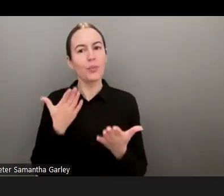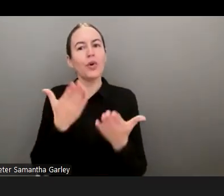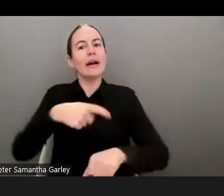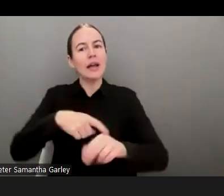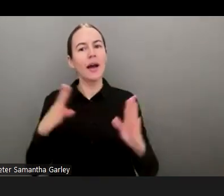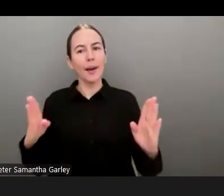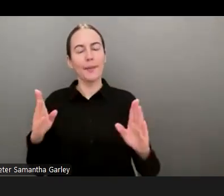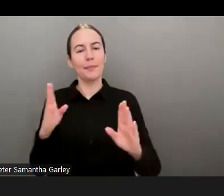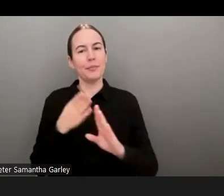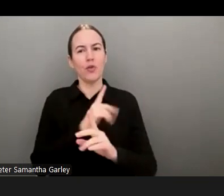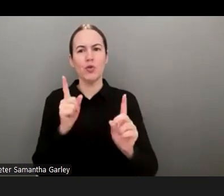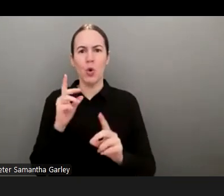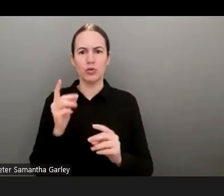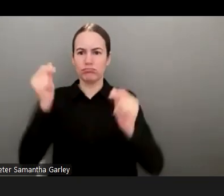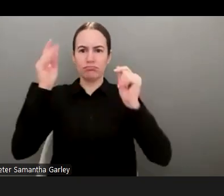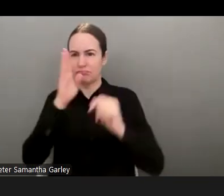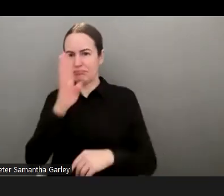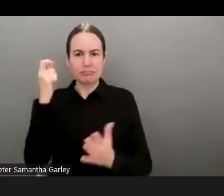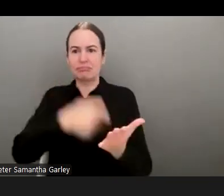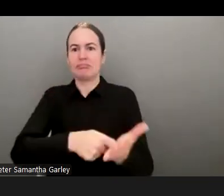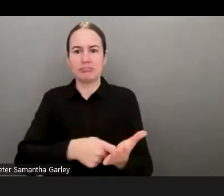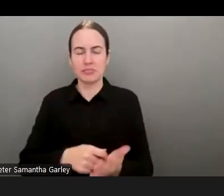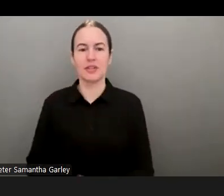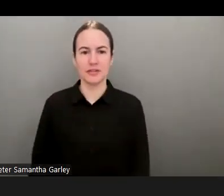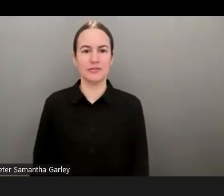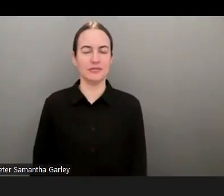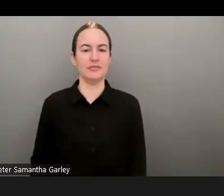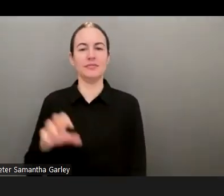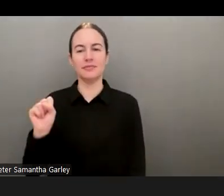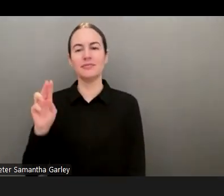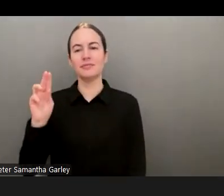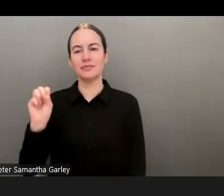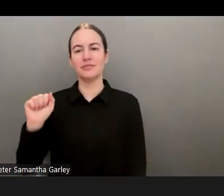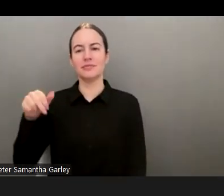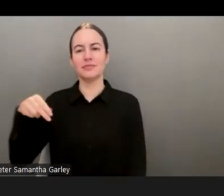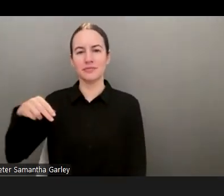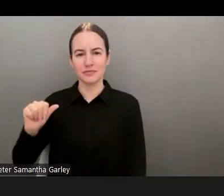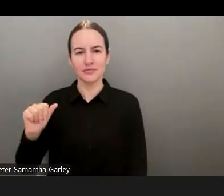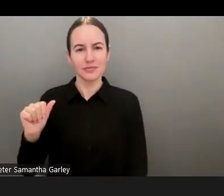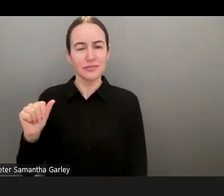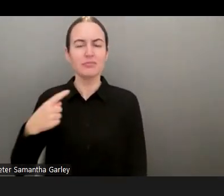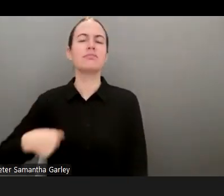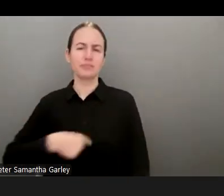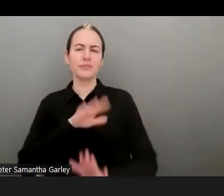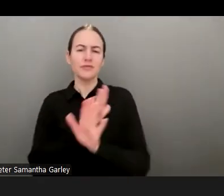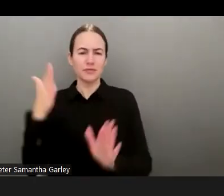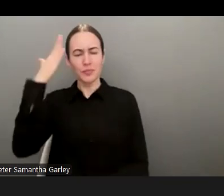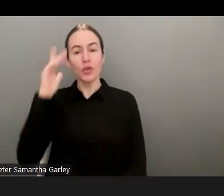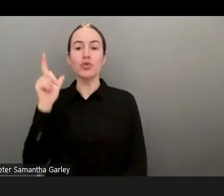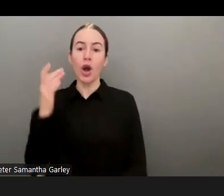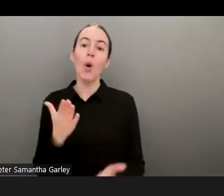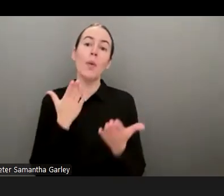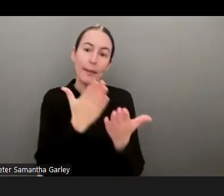seem kind of, I know everyone, you will all say we will first start with the recommendations, and we all know that. And of course we do. It's not like